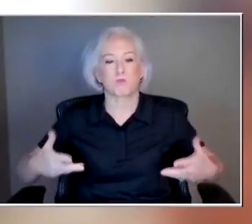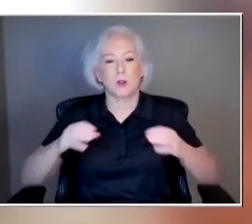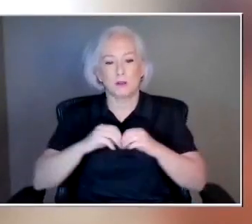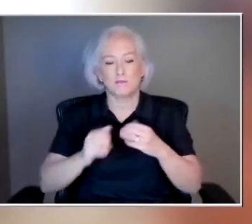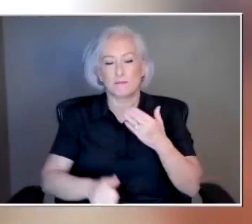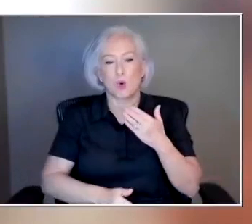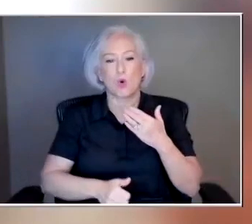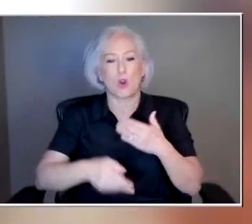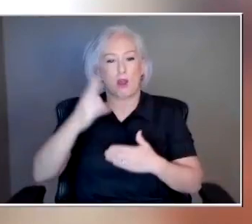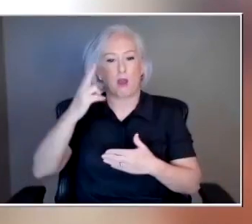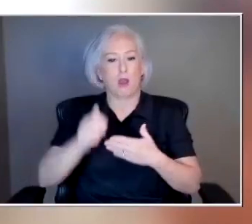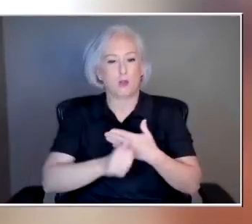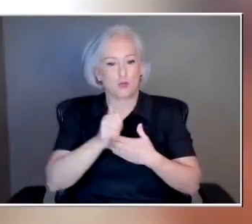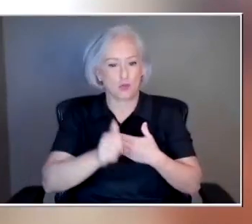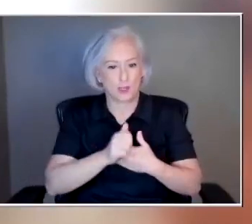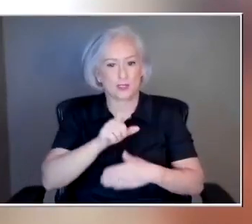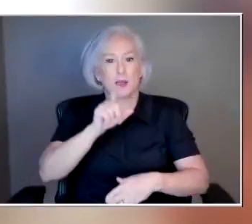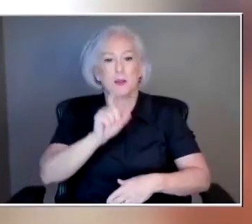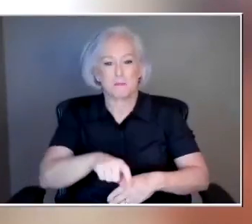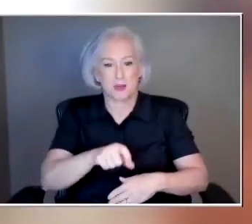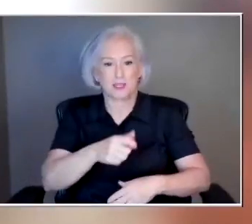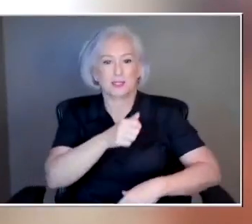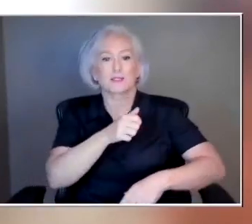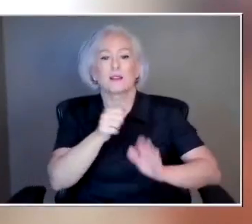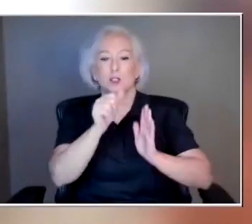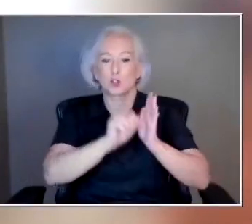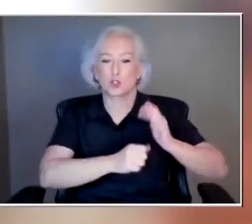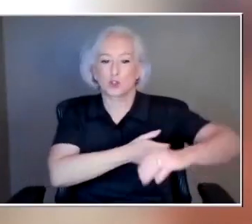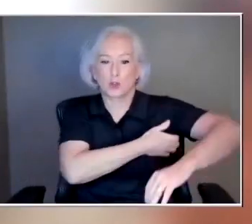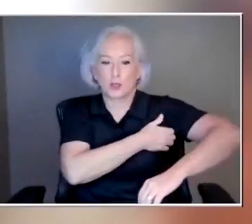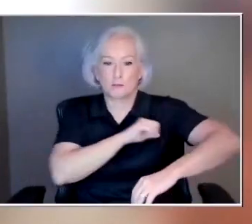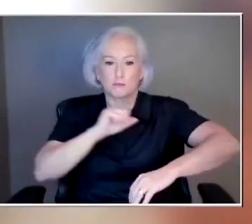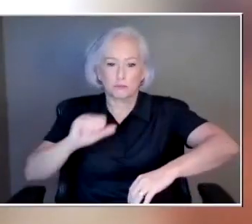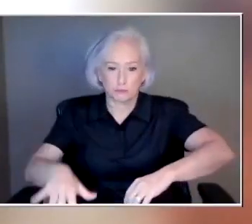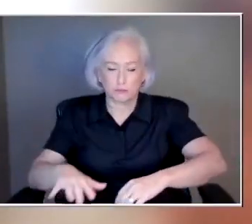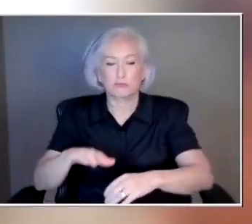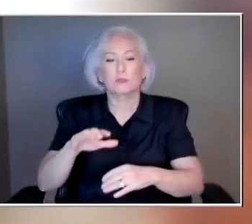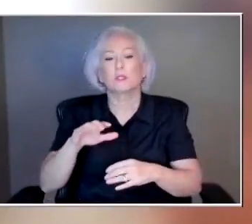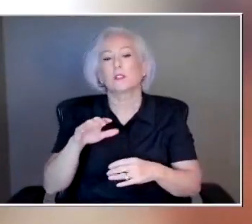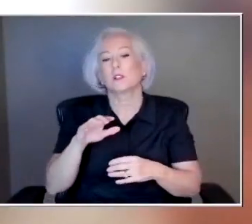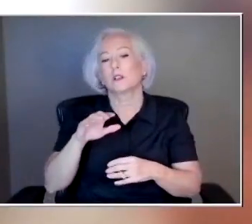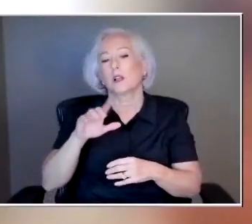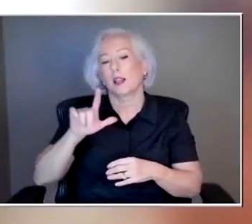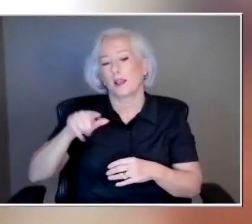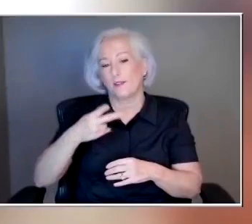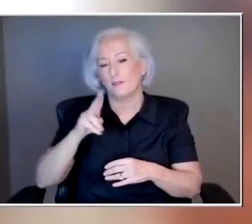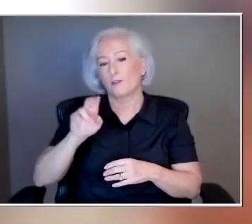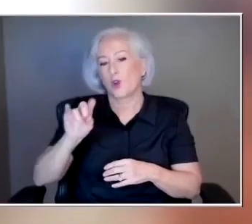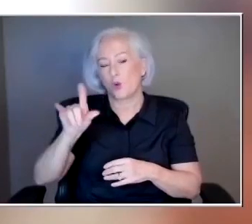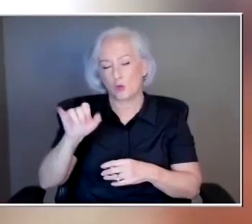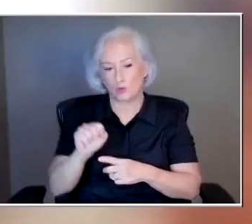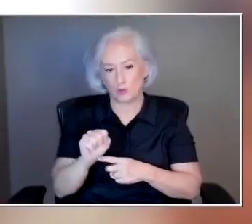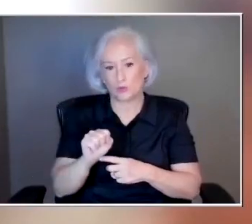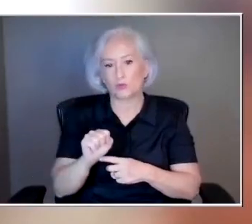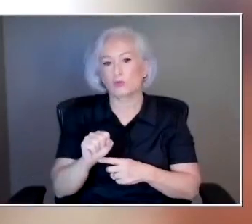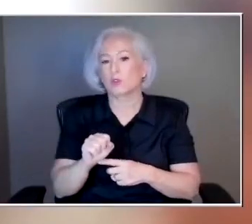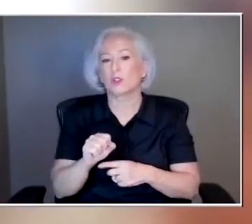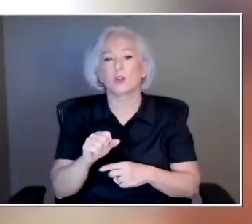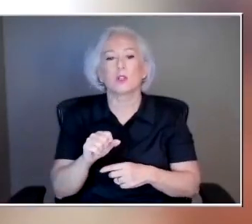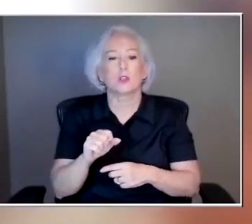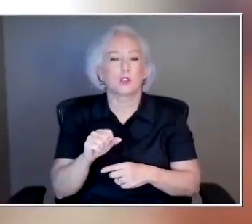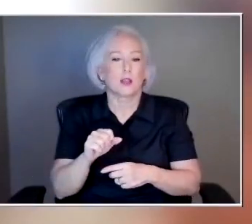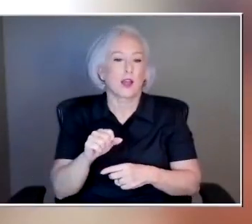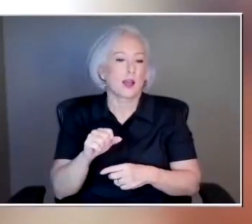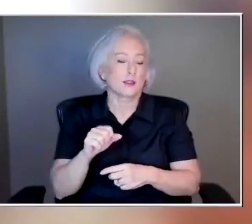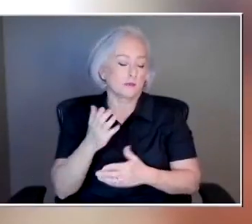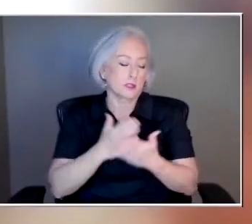the axillary or the lymph node surgery and radiation are at higher risk relative to women who do not need both.